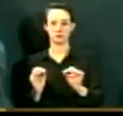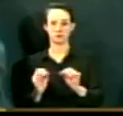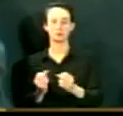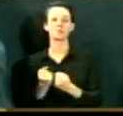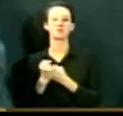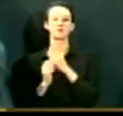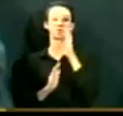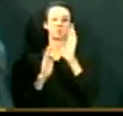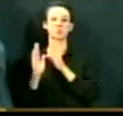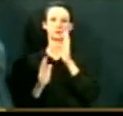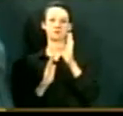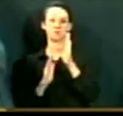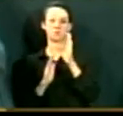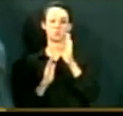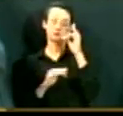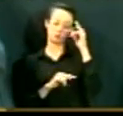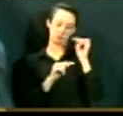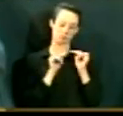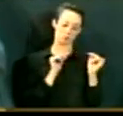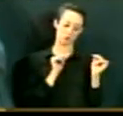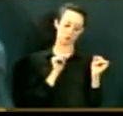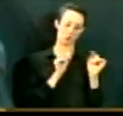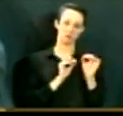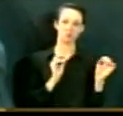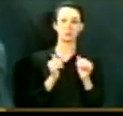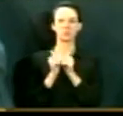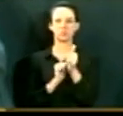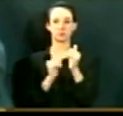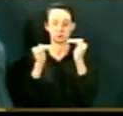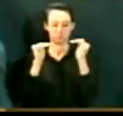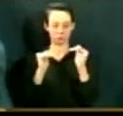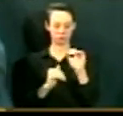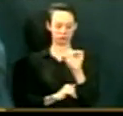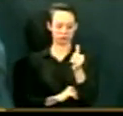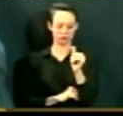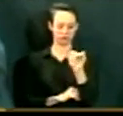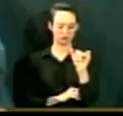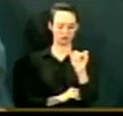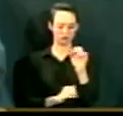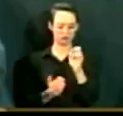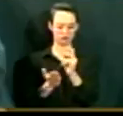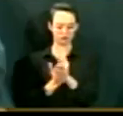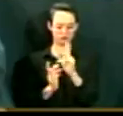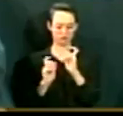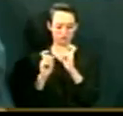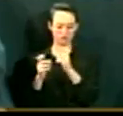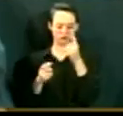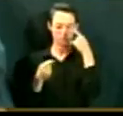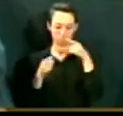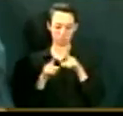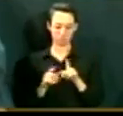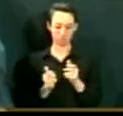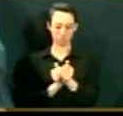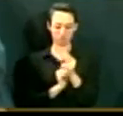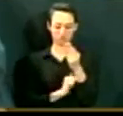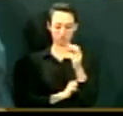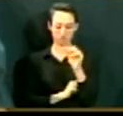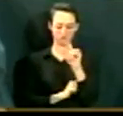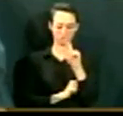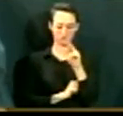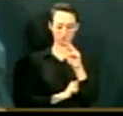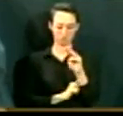aye. All opposed? Motion carries. 10A, approve gift agreement with the Haslam Family